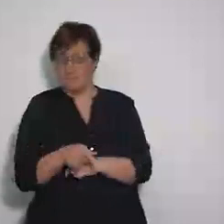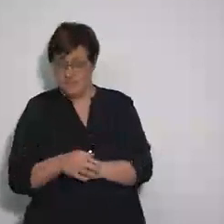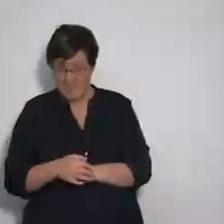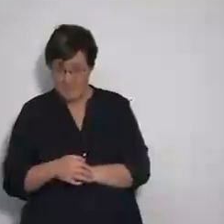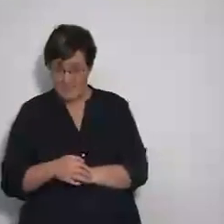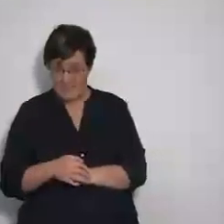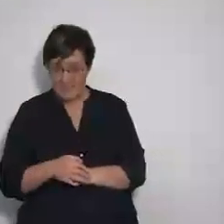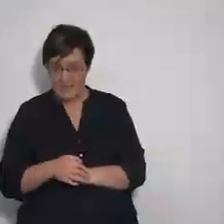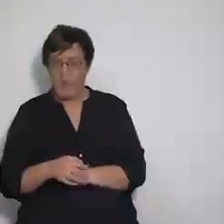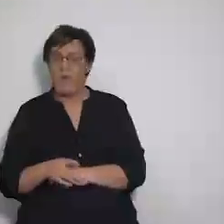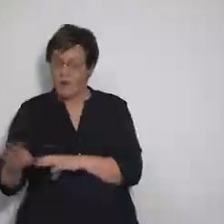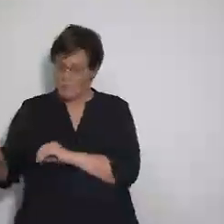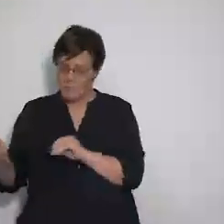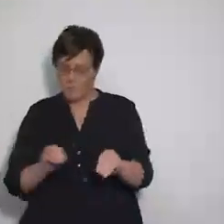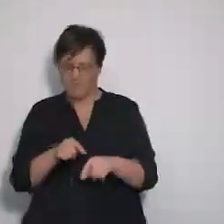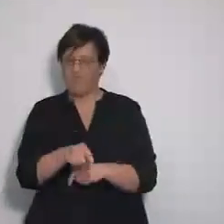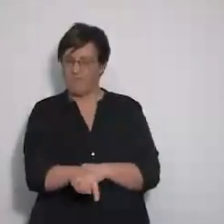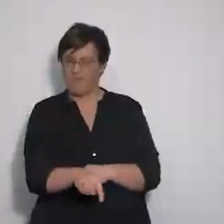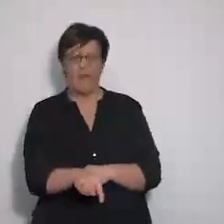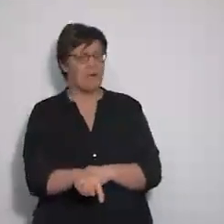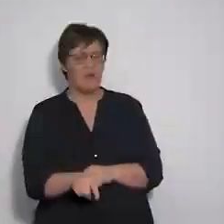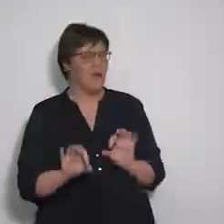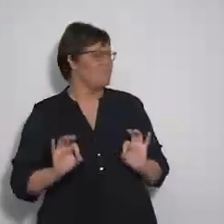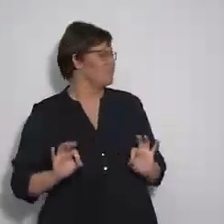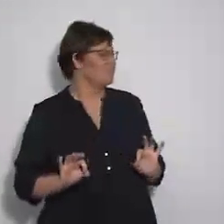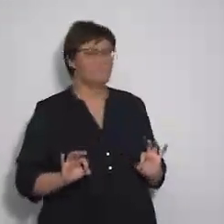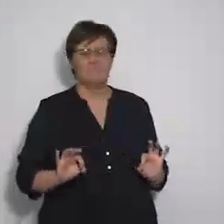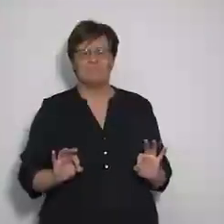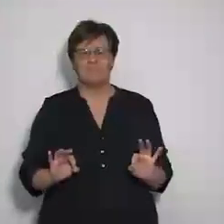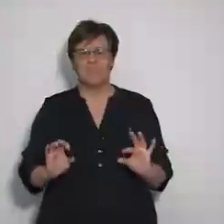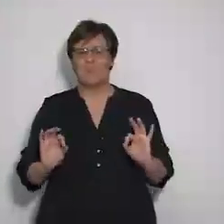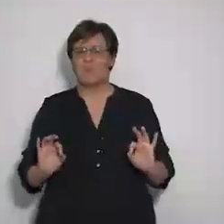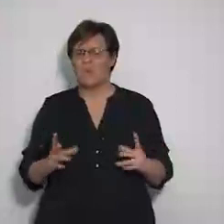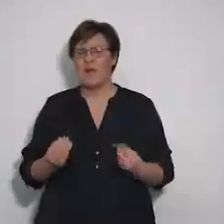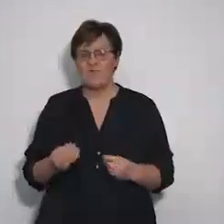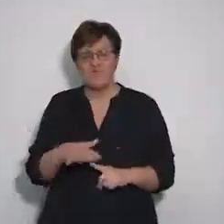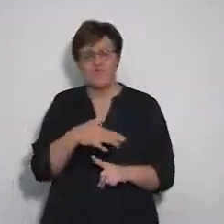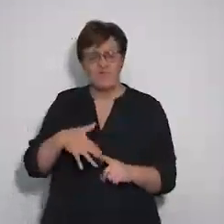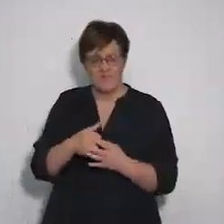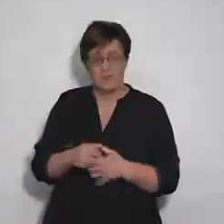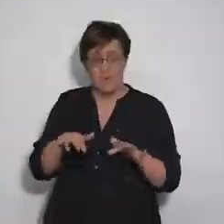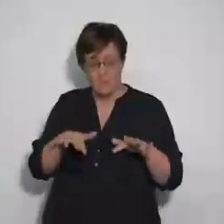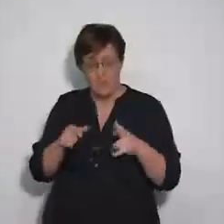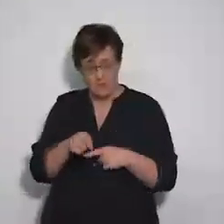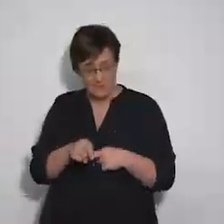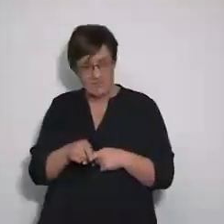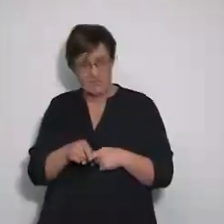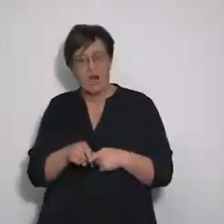population has immigrated to is ideal. And so we see